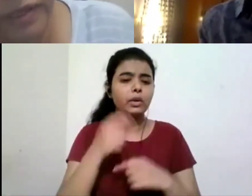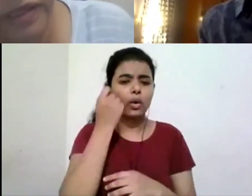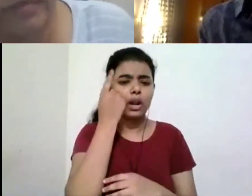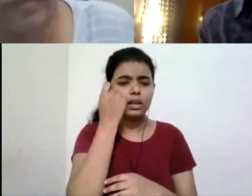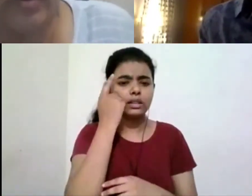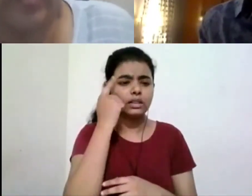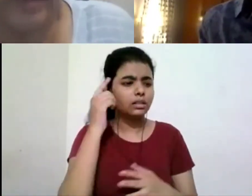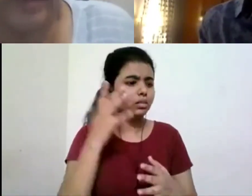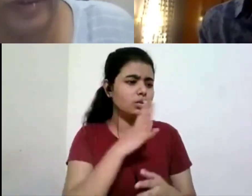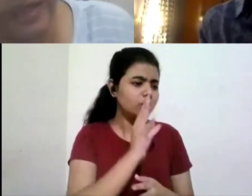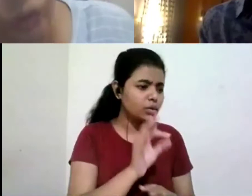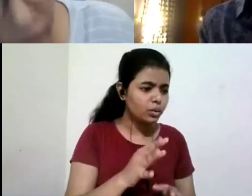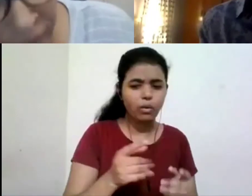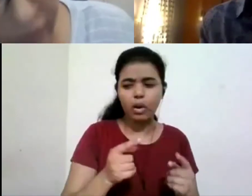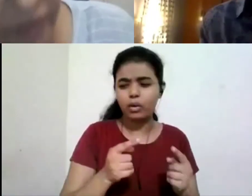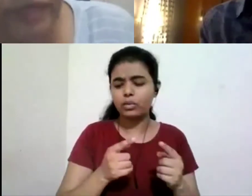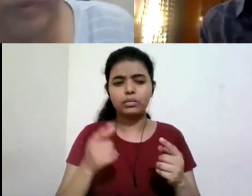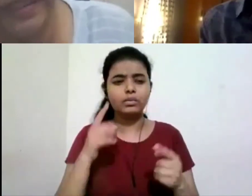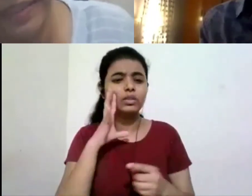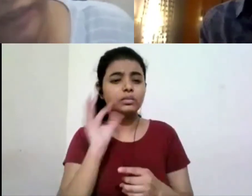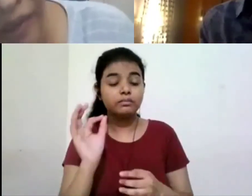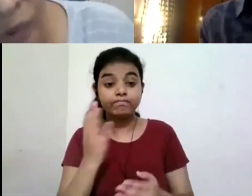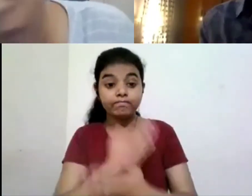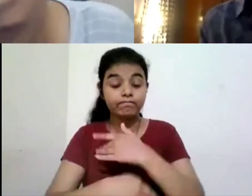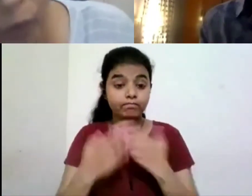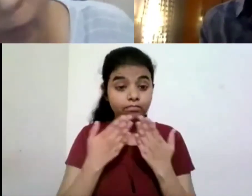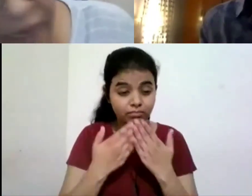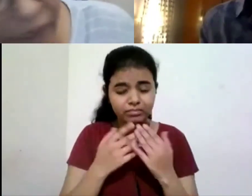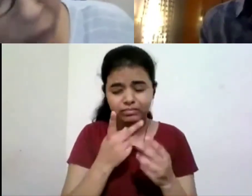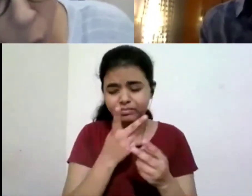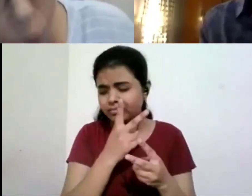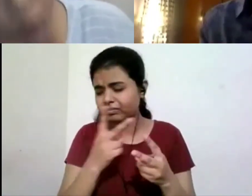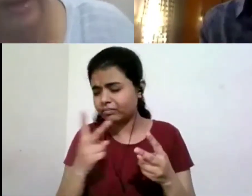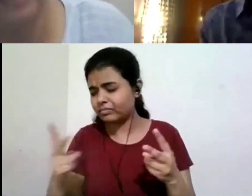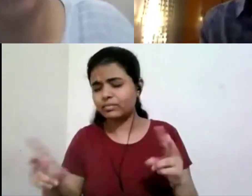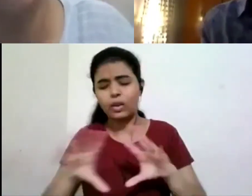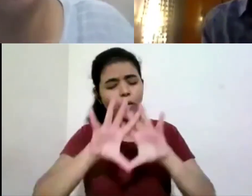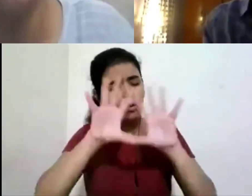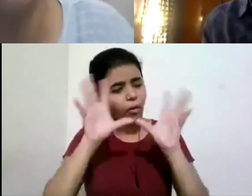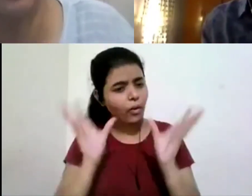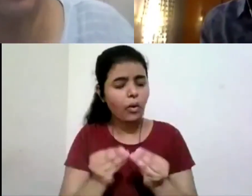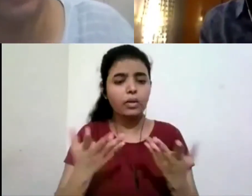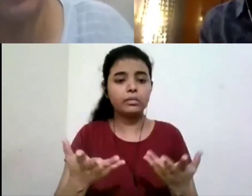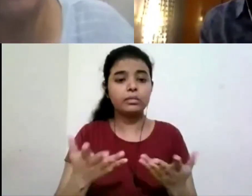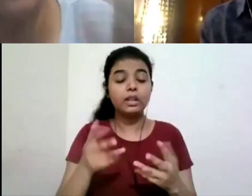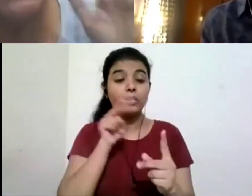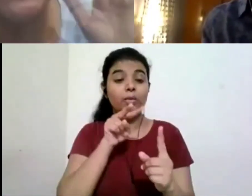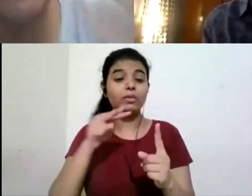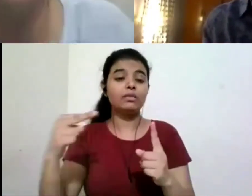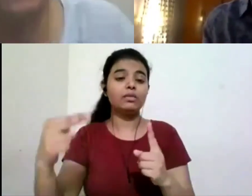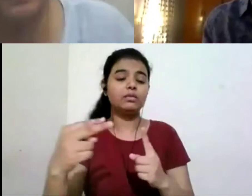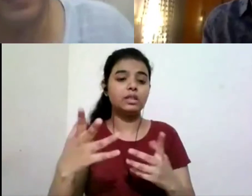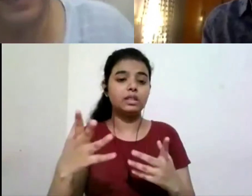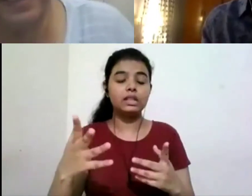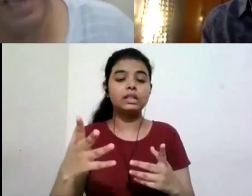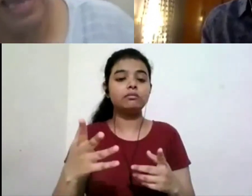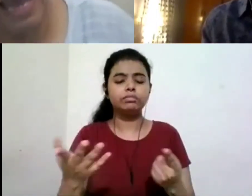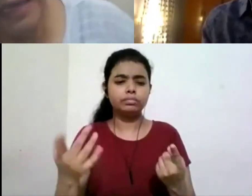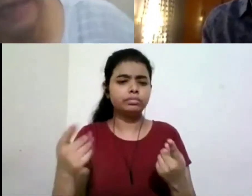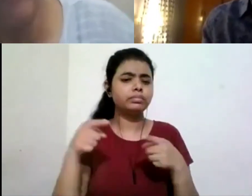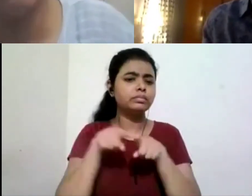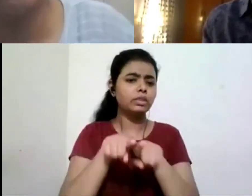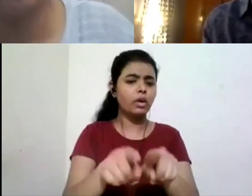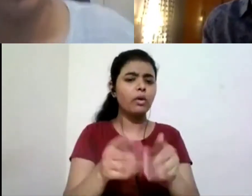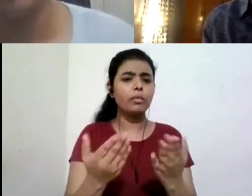of realism or critical race or critical disability studies, or, you know, you bring in the whole range of other perspectives simultaneously